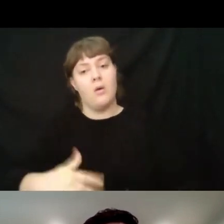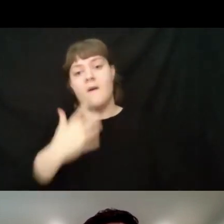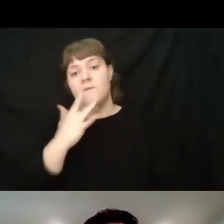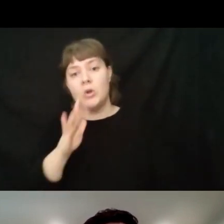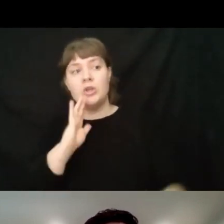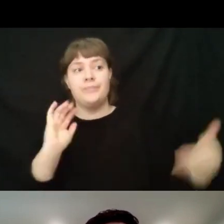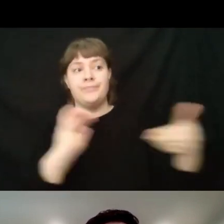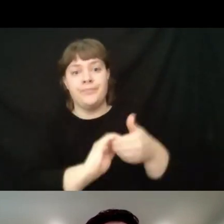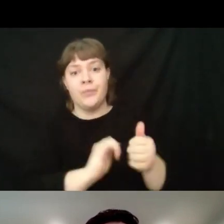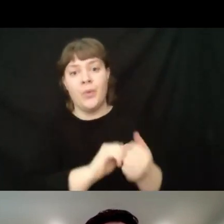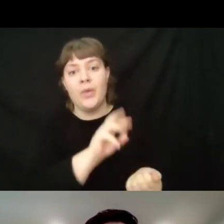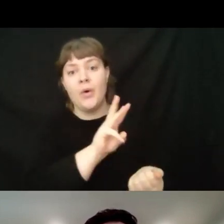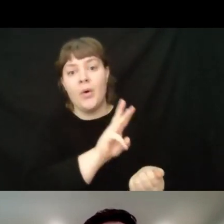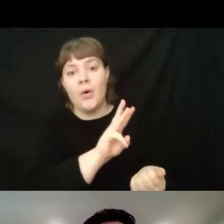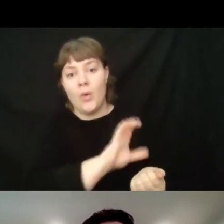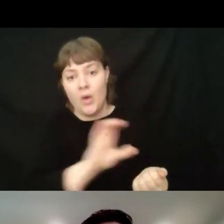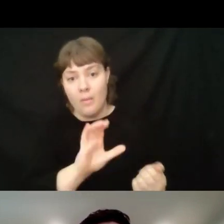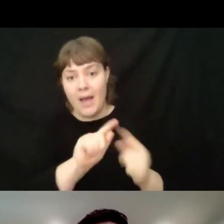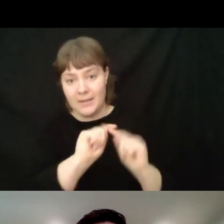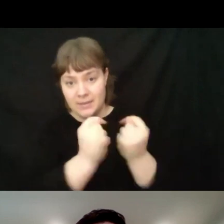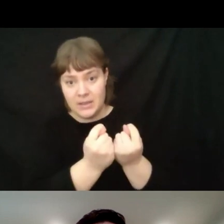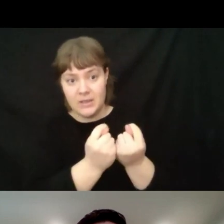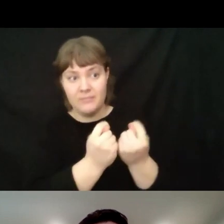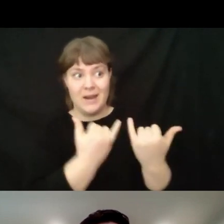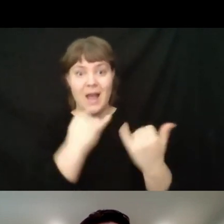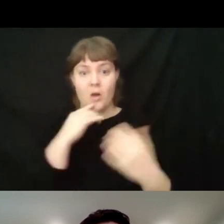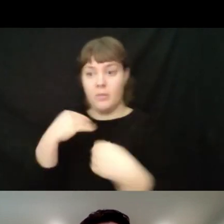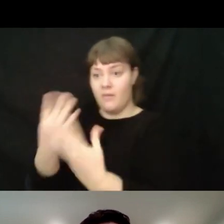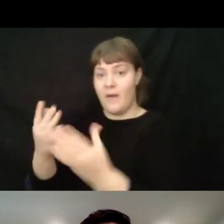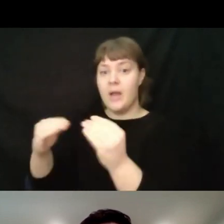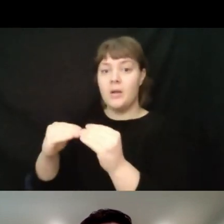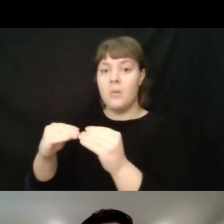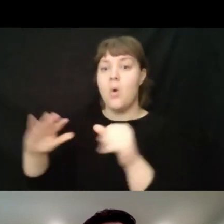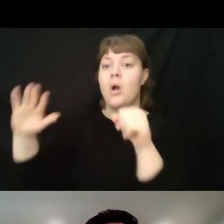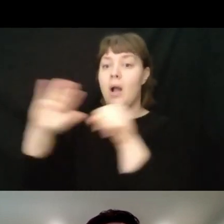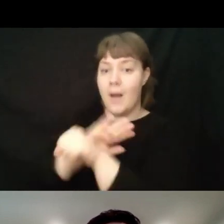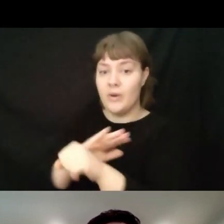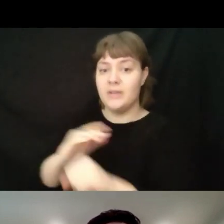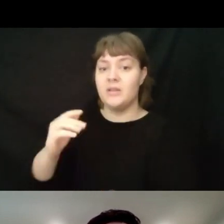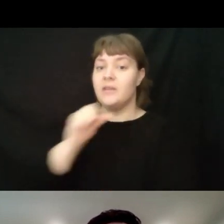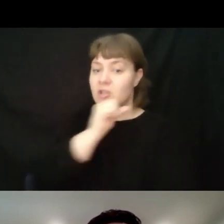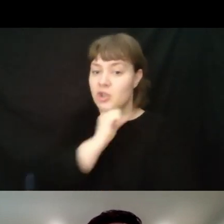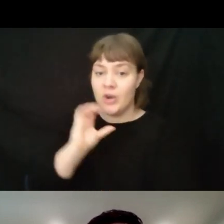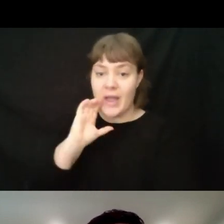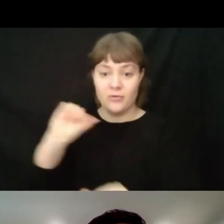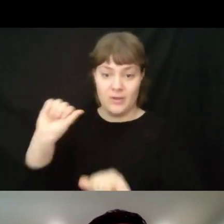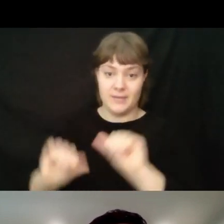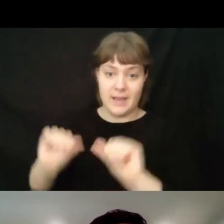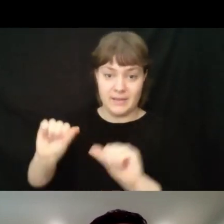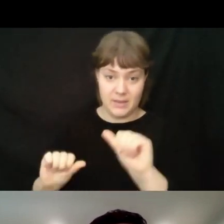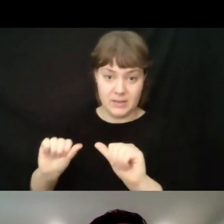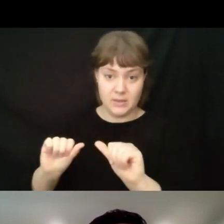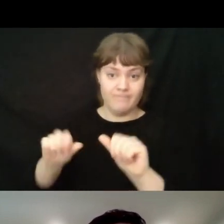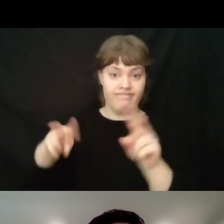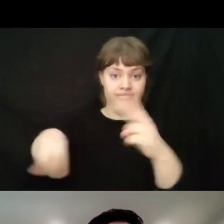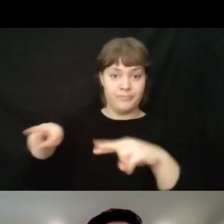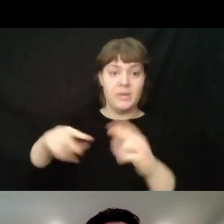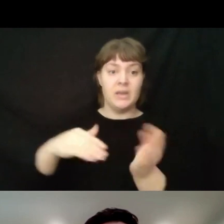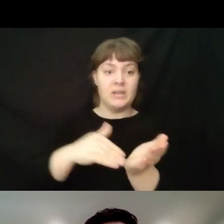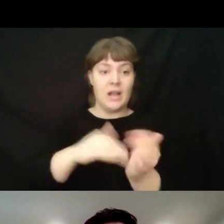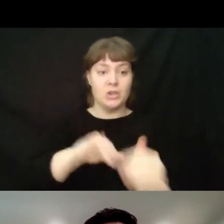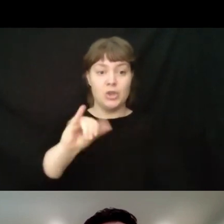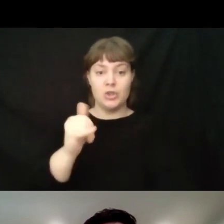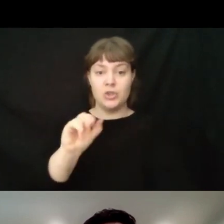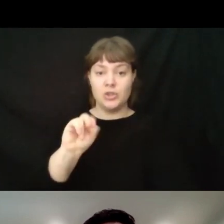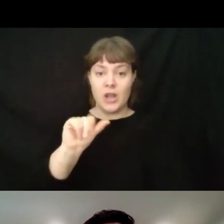now provide more comprehensive geriatric assessments, which, as Dr. Janelson had pointed